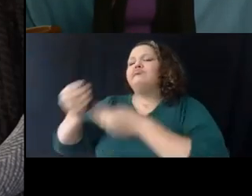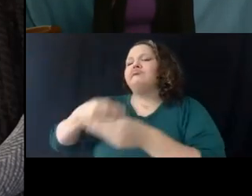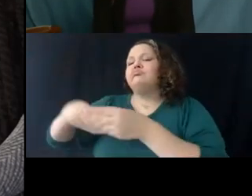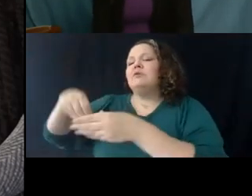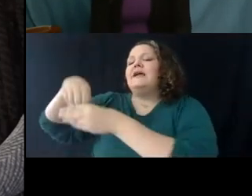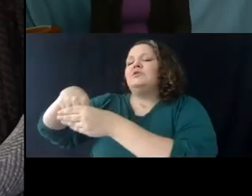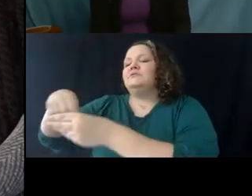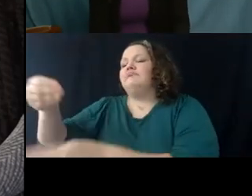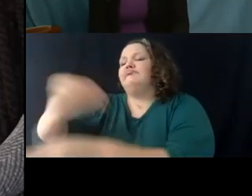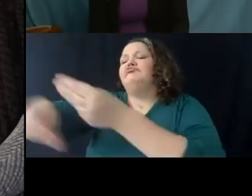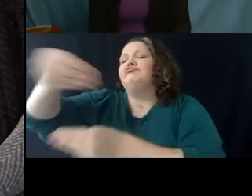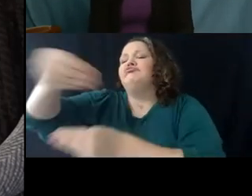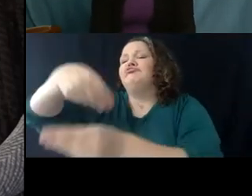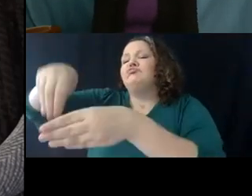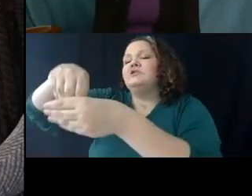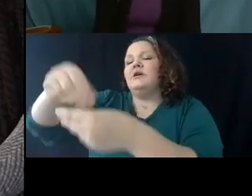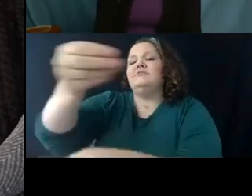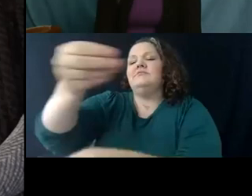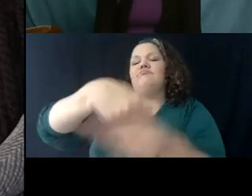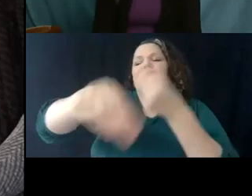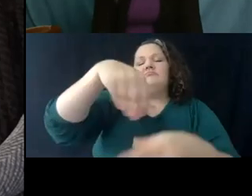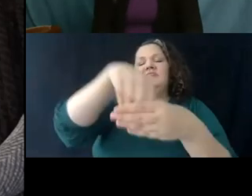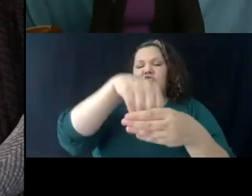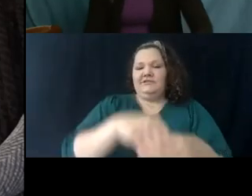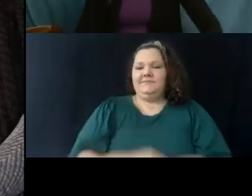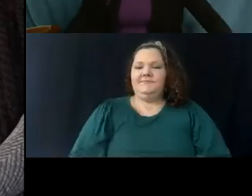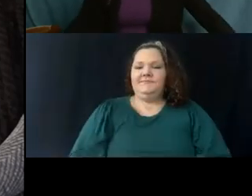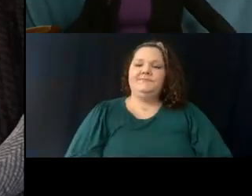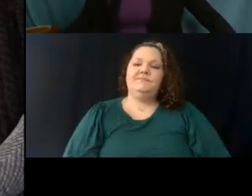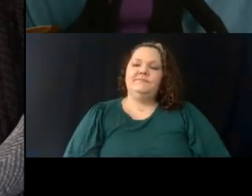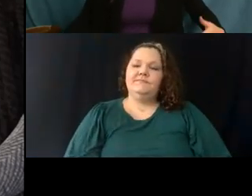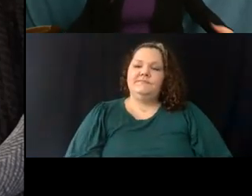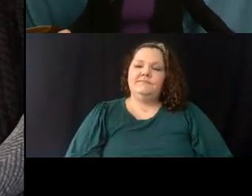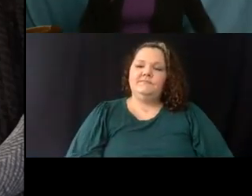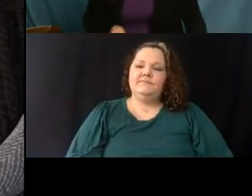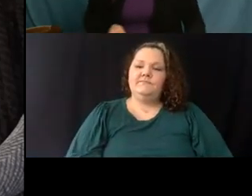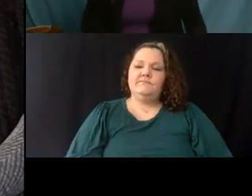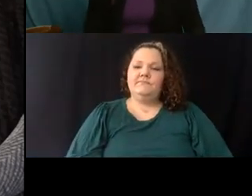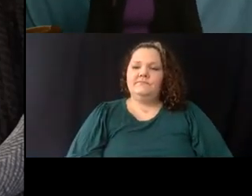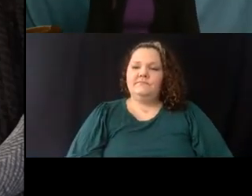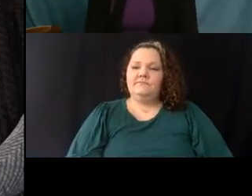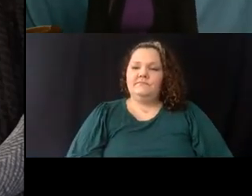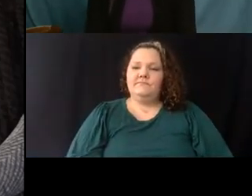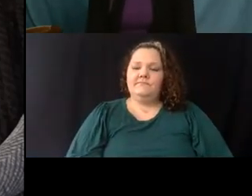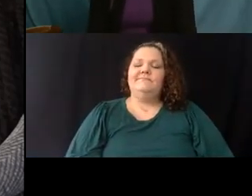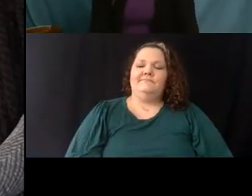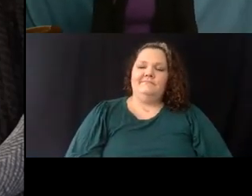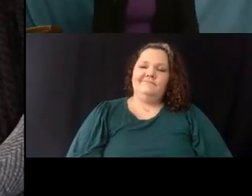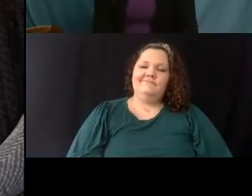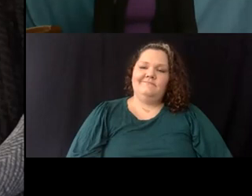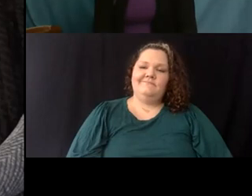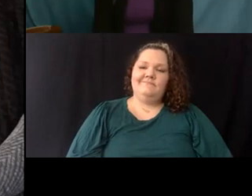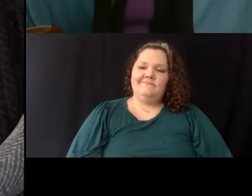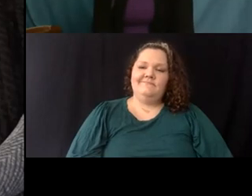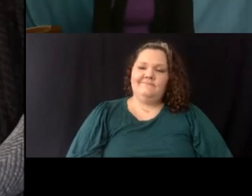And often what we discuss can be applicable to other groups. And then we contact those other groups and we find there's a lot of interchange of information. So you may get